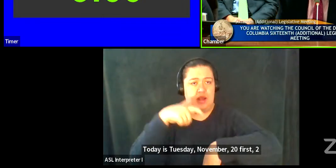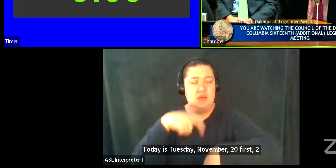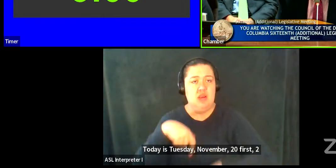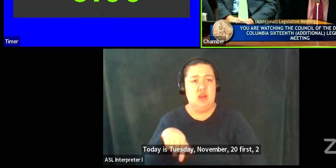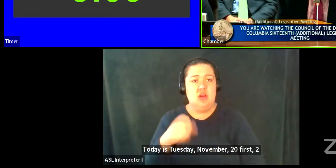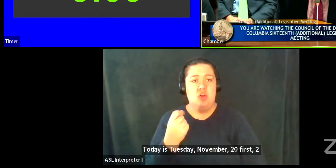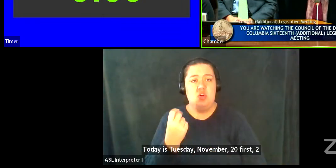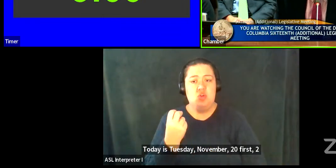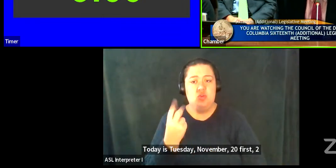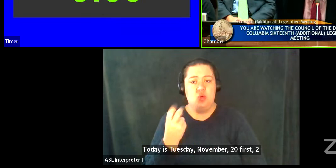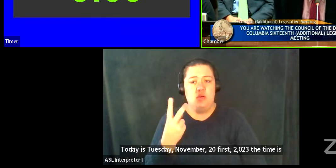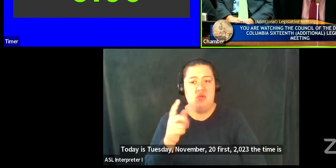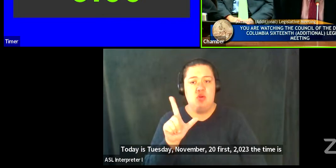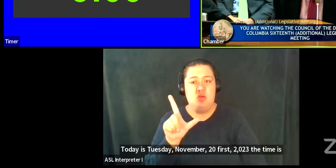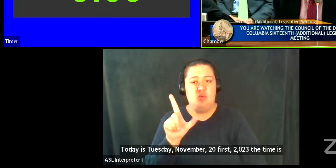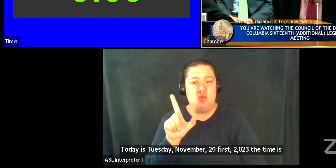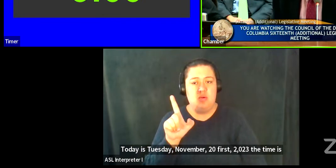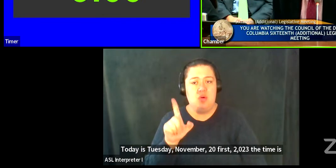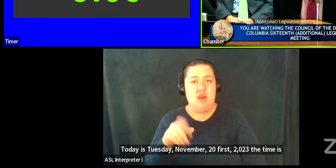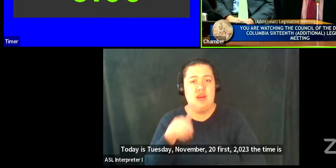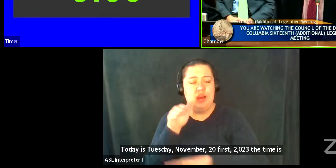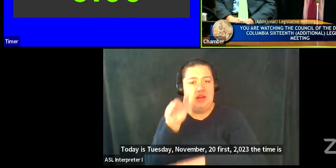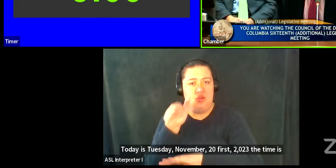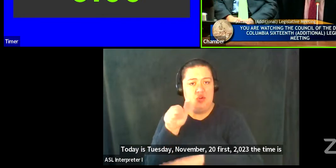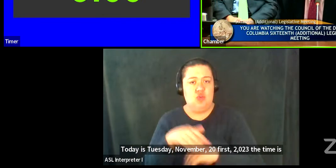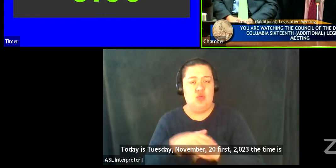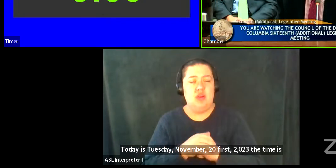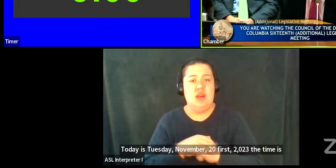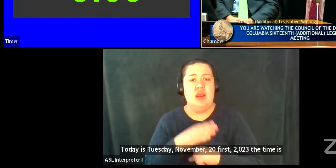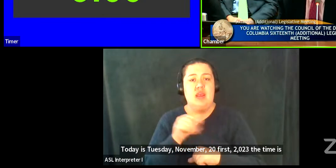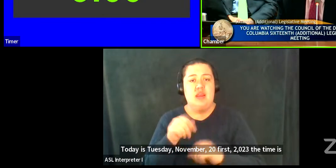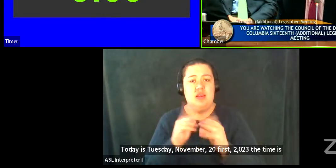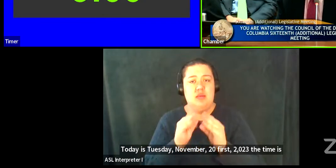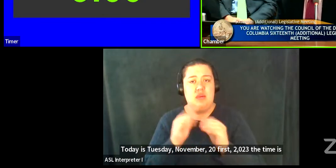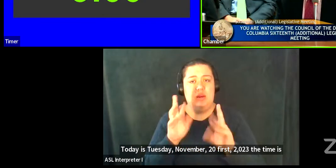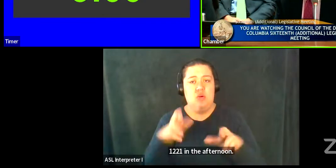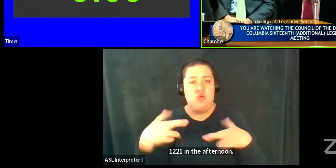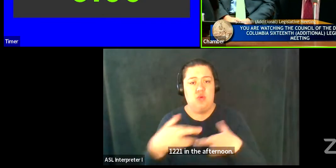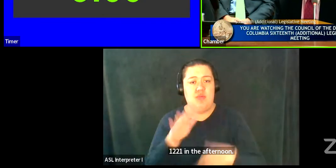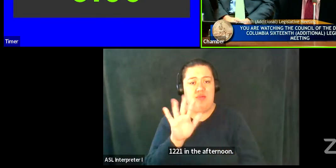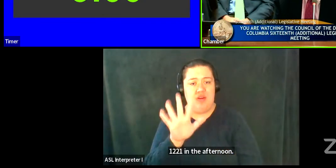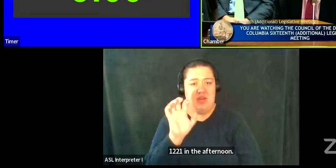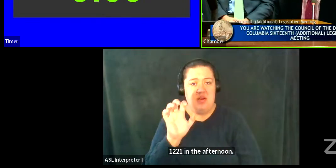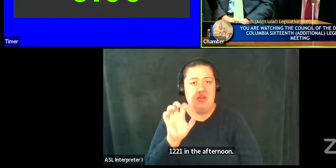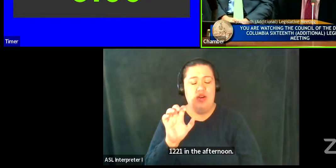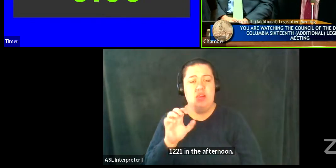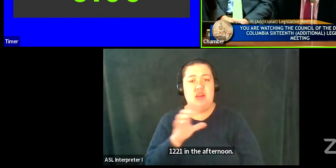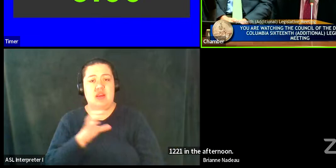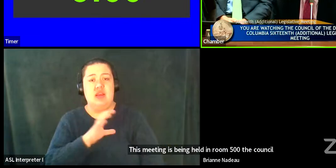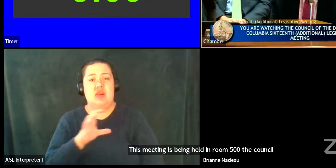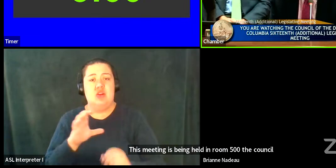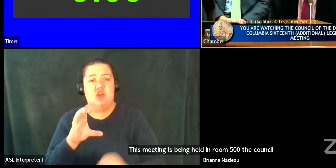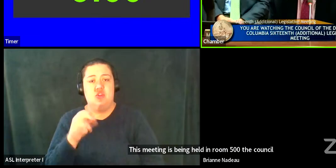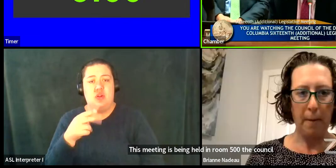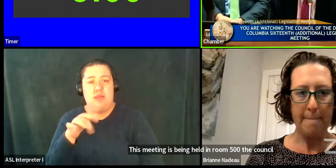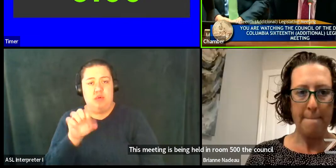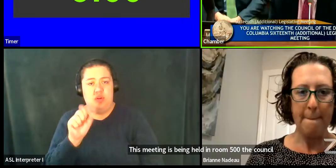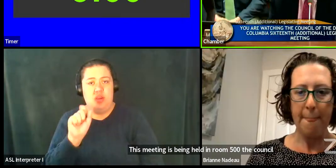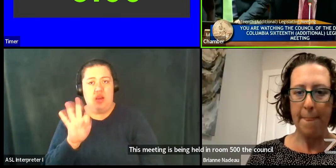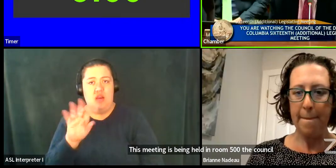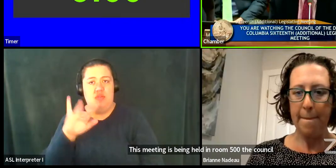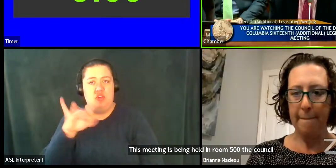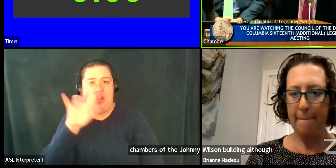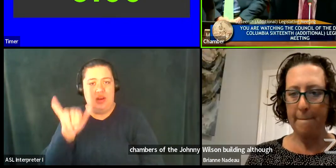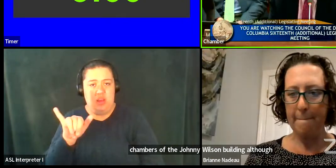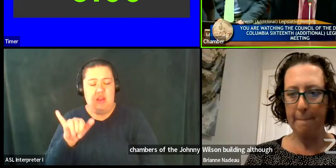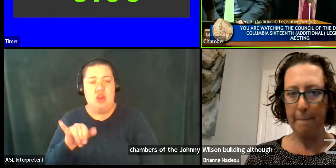12:21 in the afternoon. This meeting is being held in room 500 of the council chambers of the John A. Wilson Building, although there's several